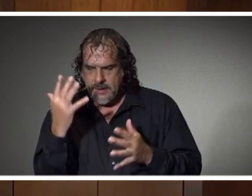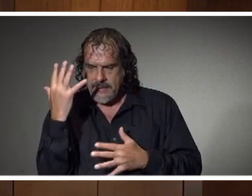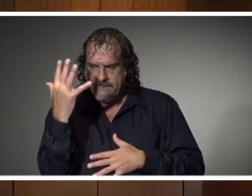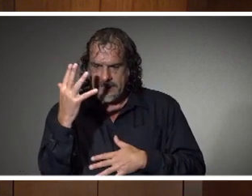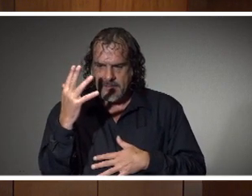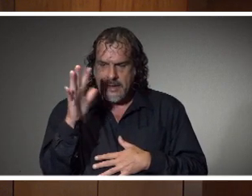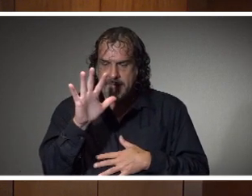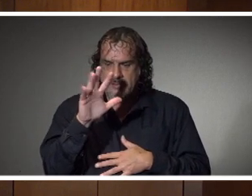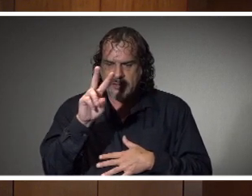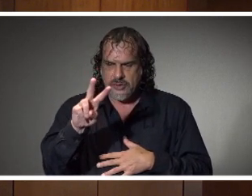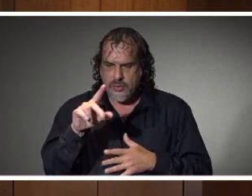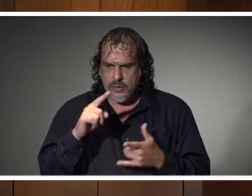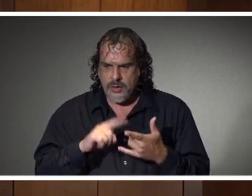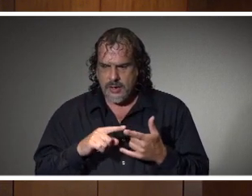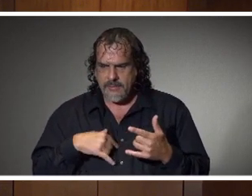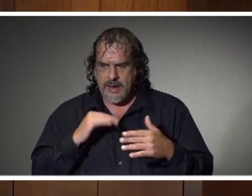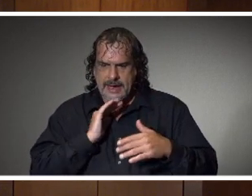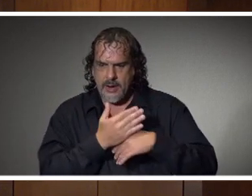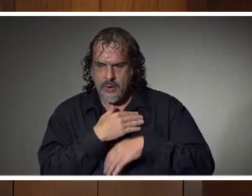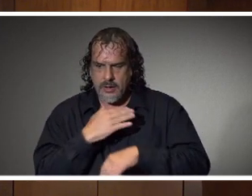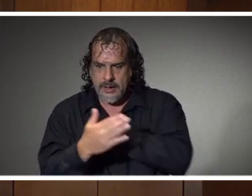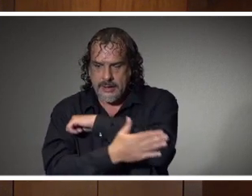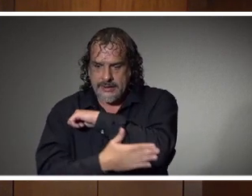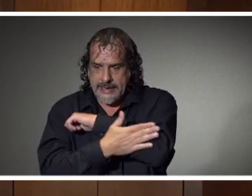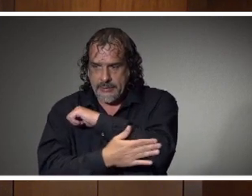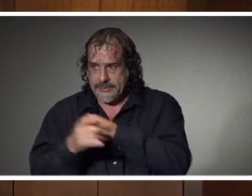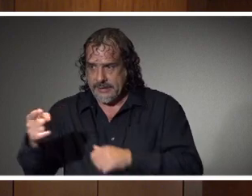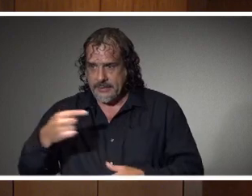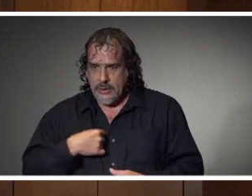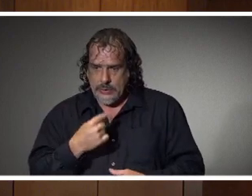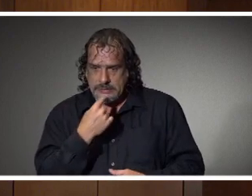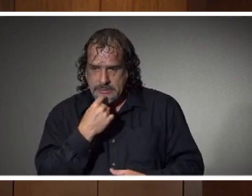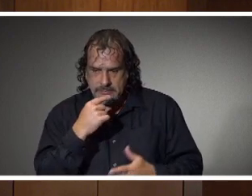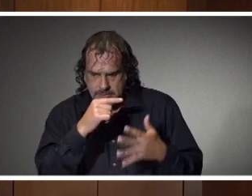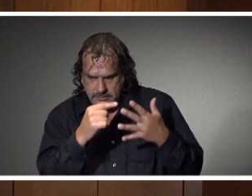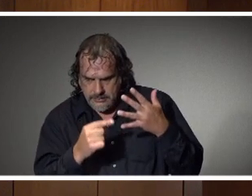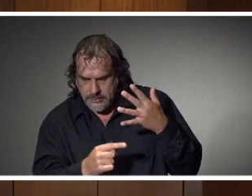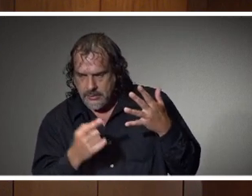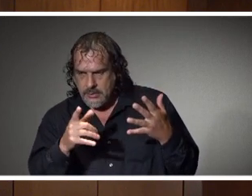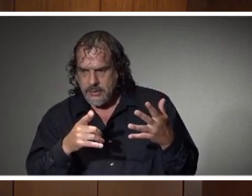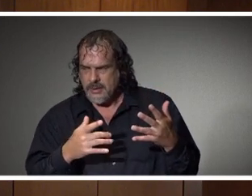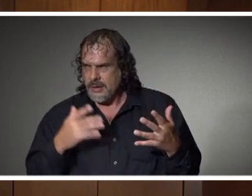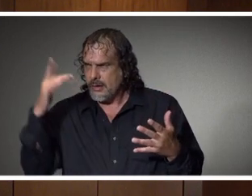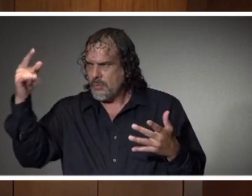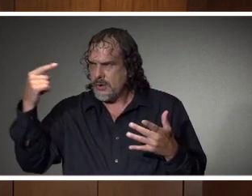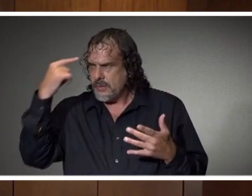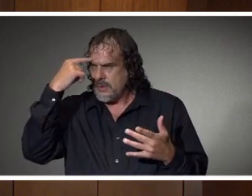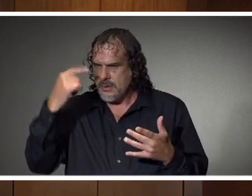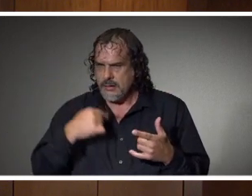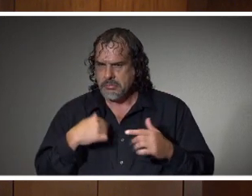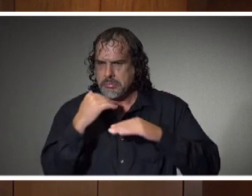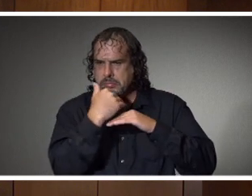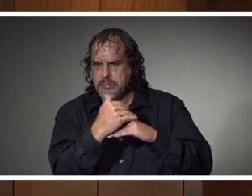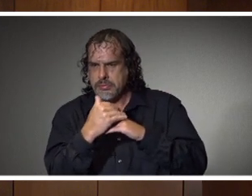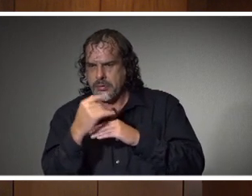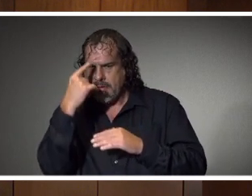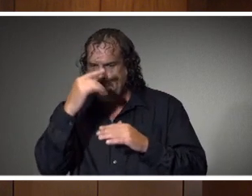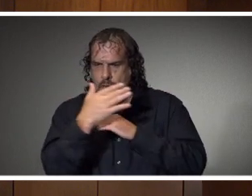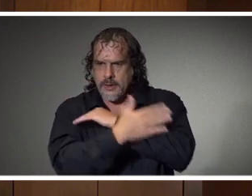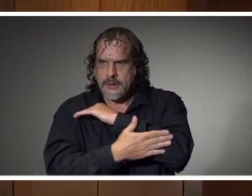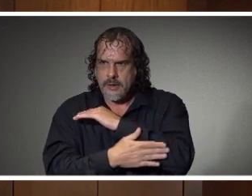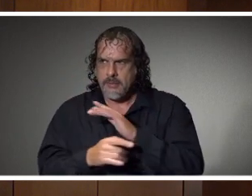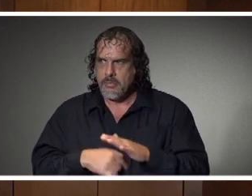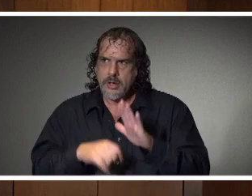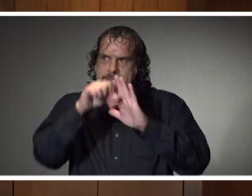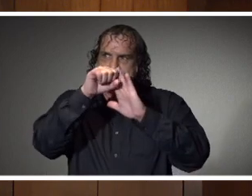of Mississippi's 82 counties they were looking at. What's your take on that report and how that plays a role in the restrictions, not only for counties, but on a